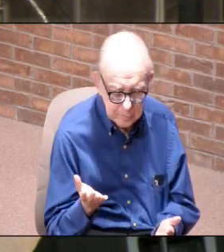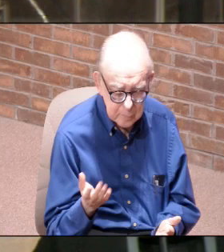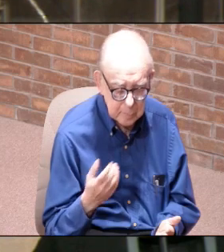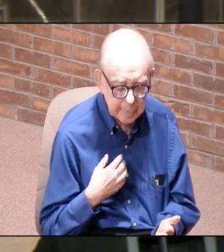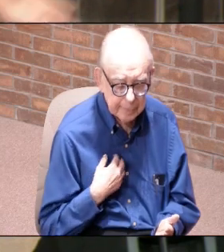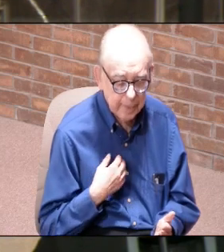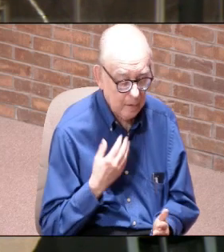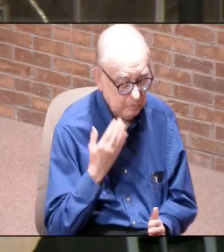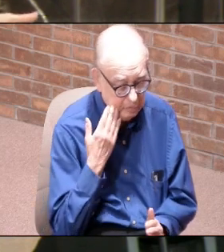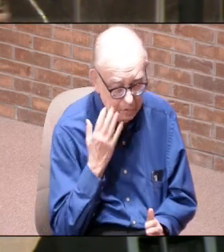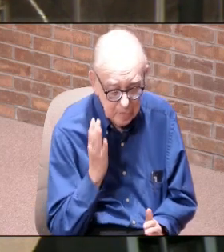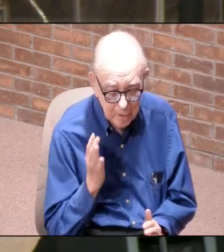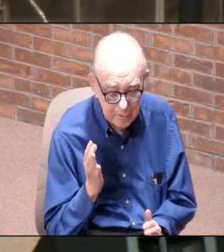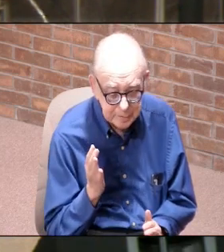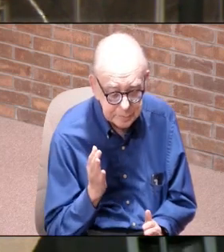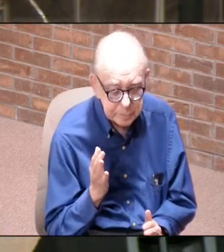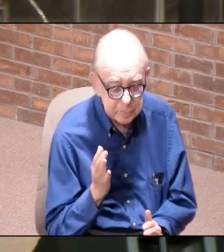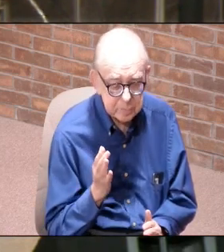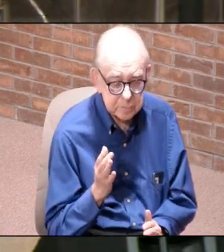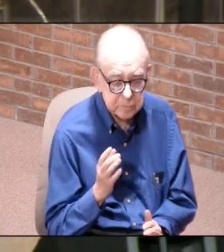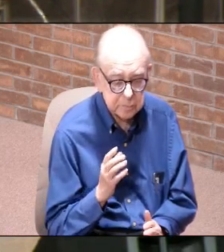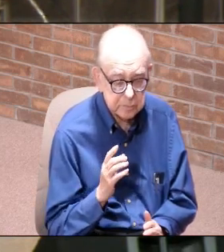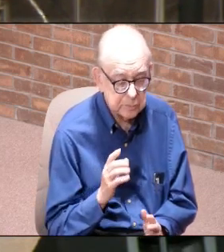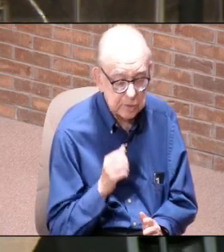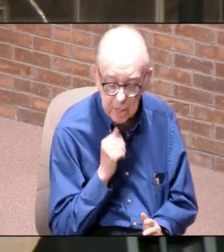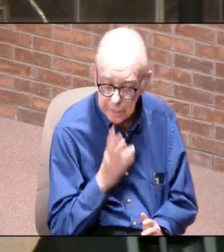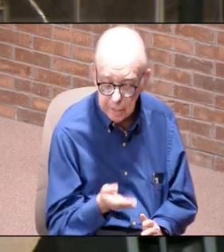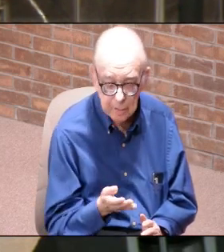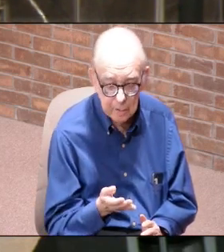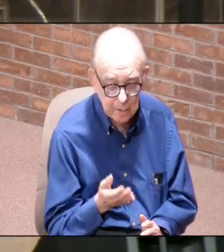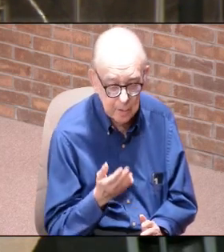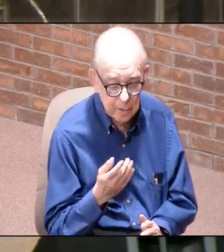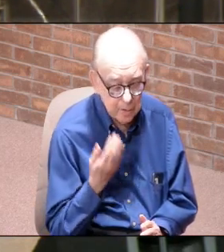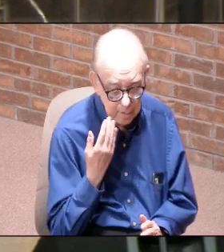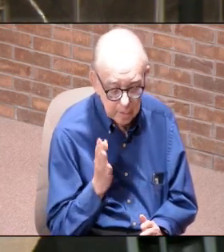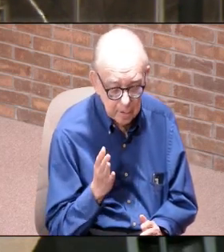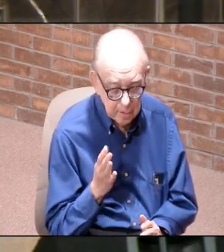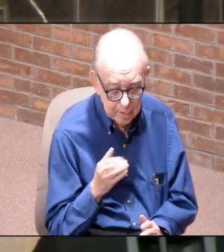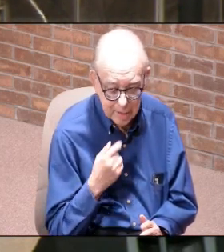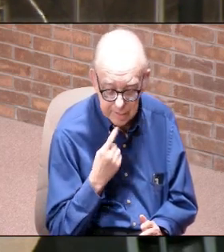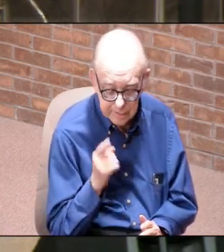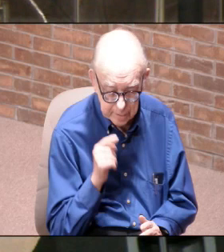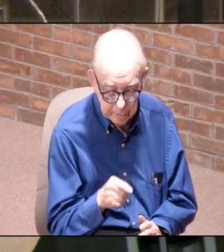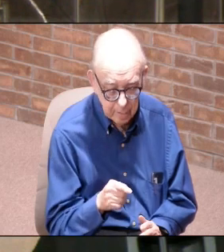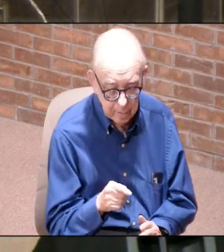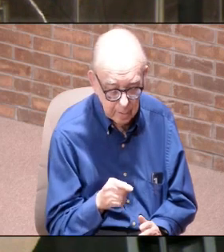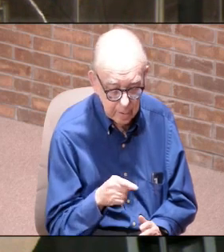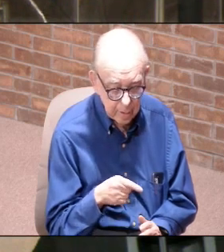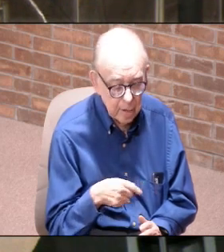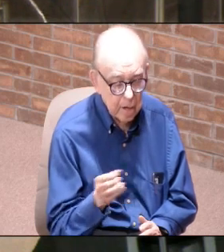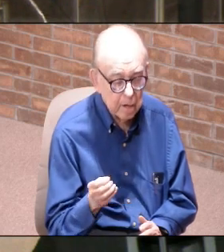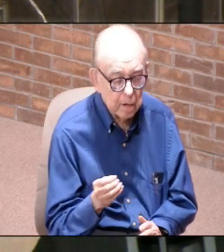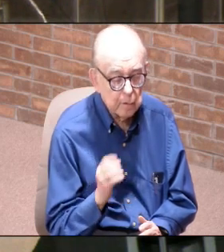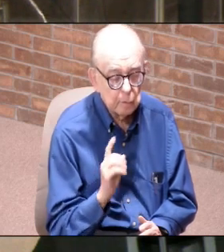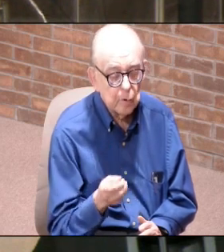I have no clue. And neither do you. You don't know when God's going to say to you, come on home.